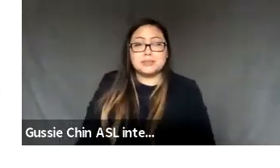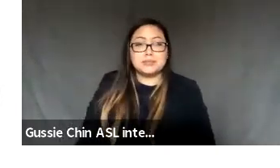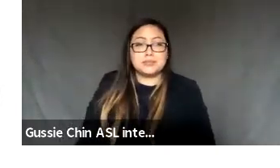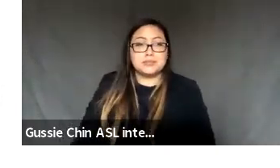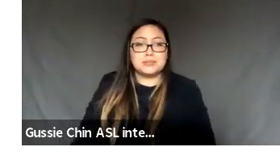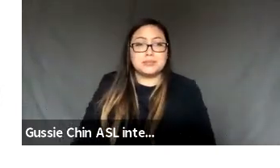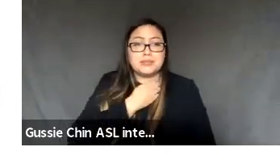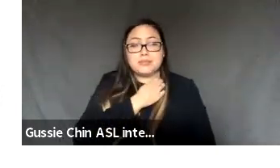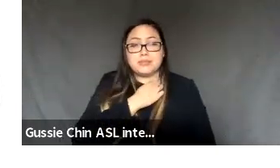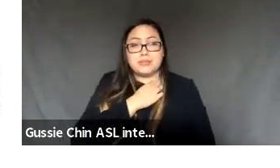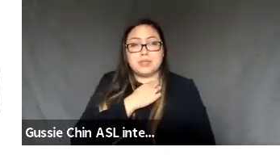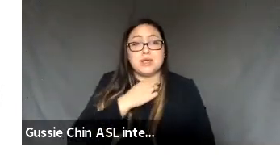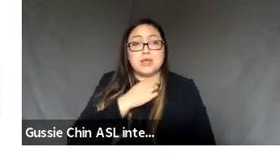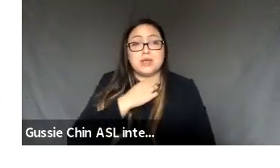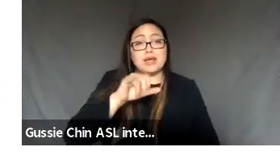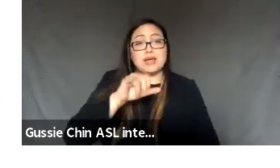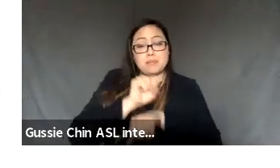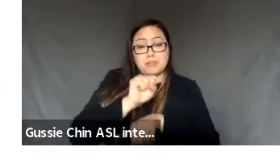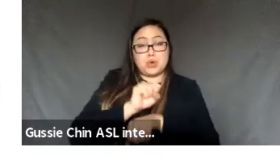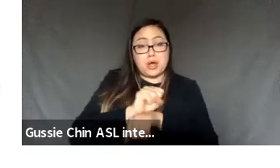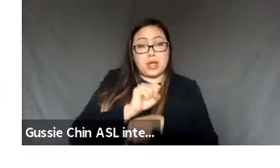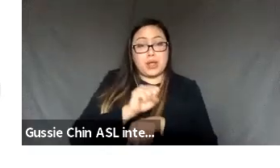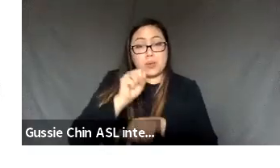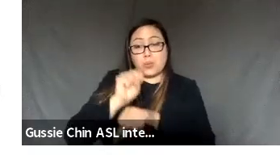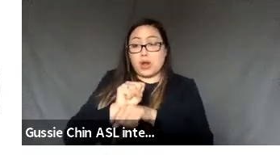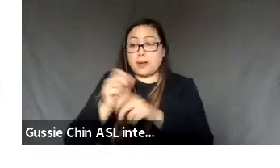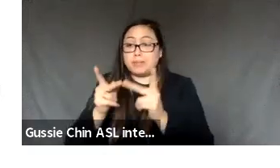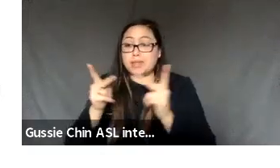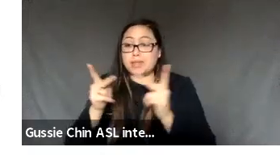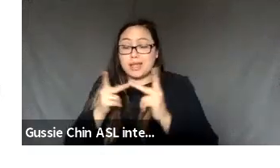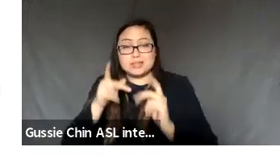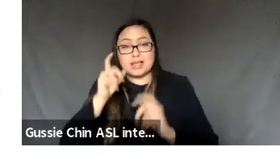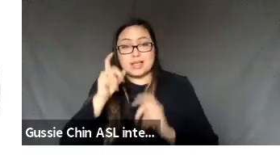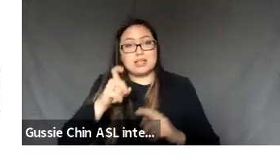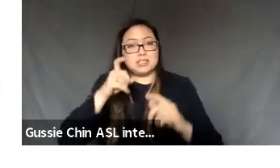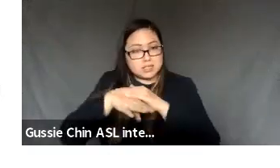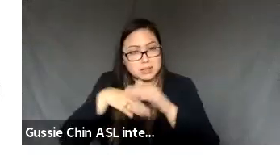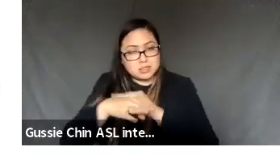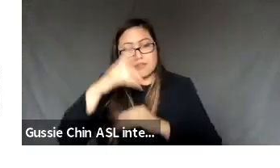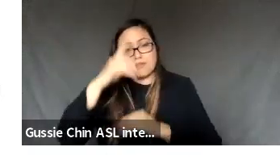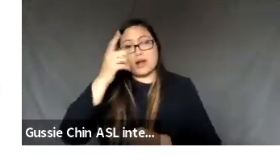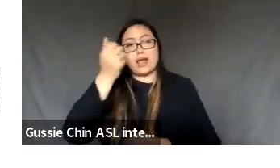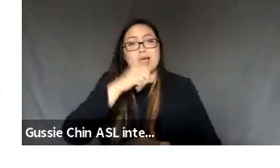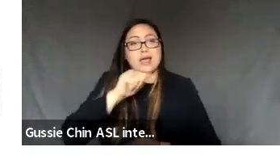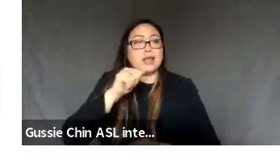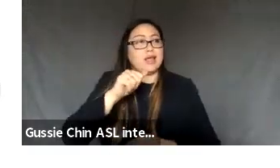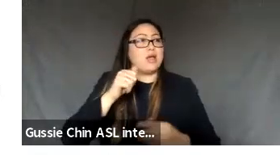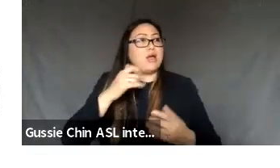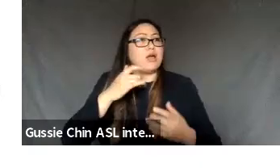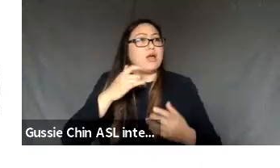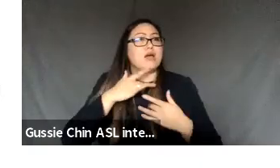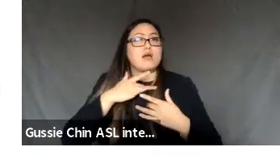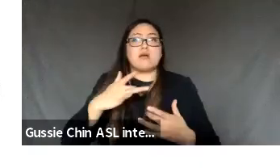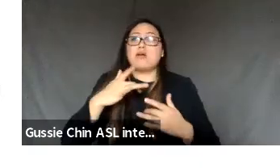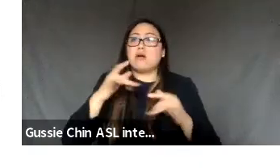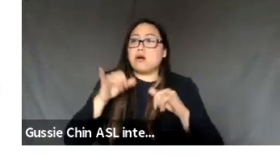employee workspace has to be accessible just like any other public or common use space. So there are distinct